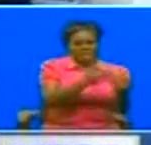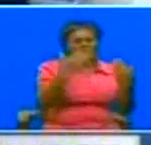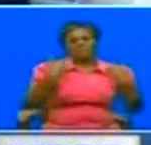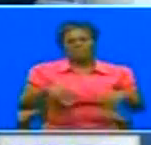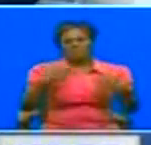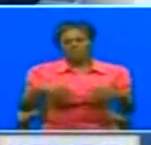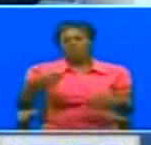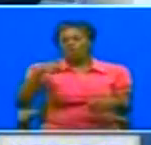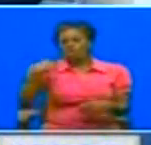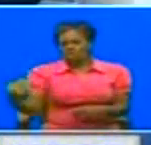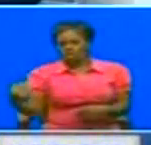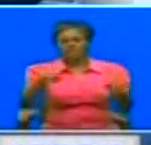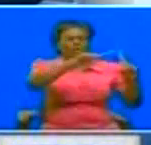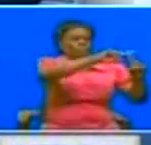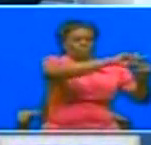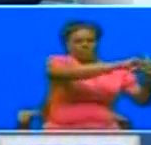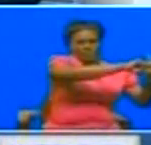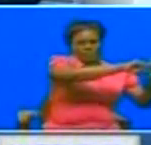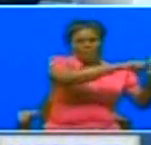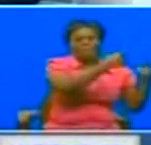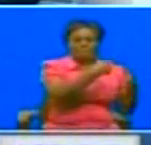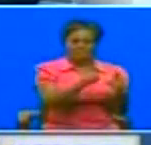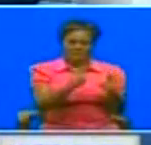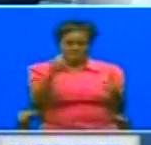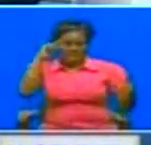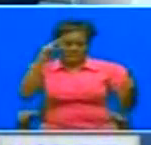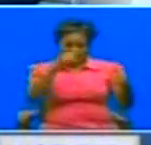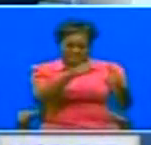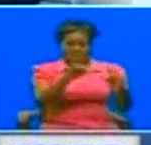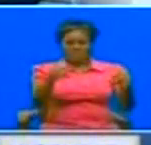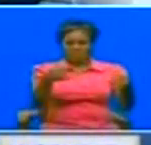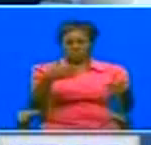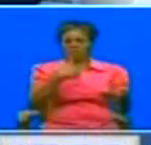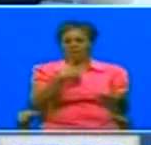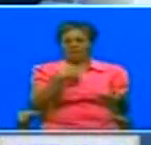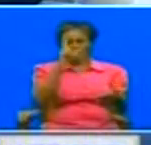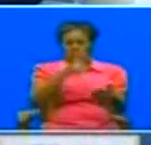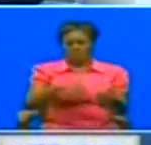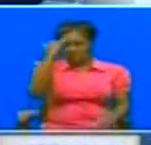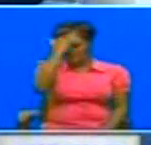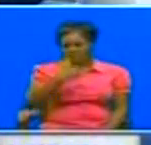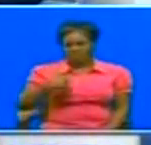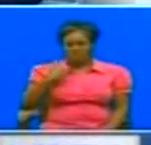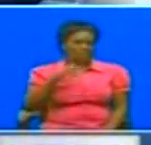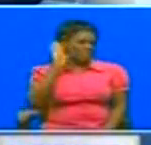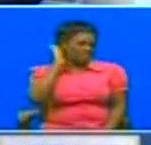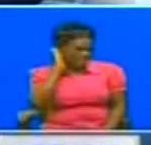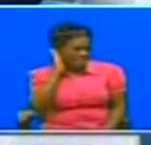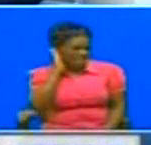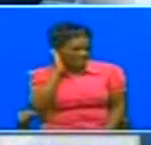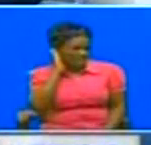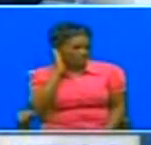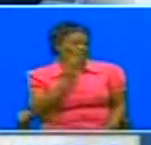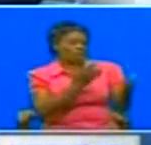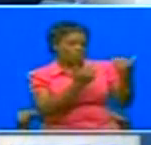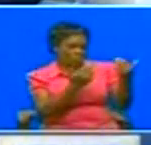children who are HIV positive, of course. But there is a point to the discussion that we have been having this evening. Yvonne Okwara has been listening very keenly, I